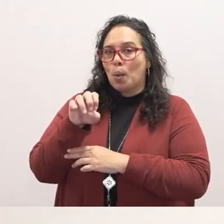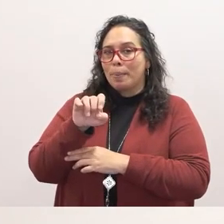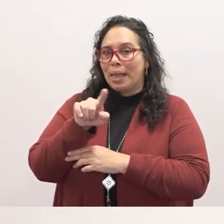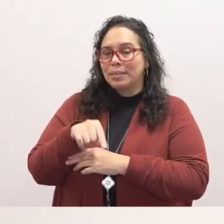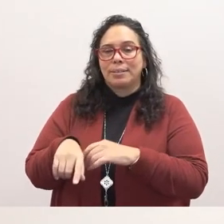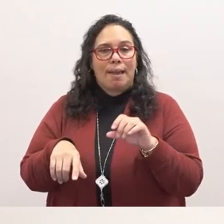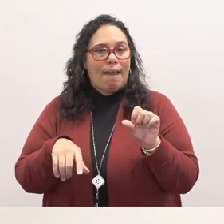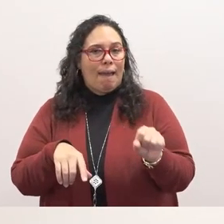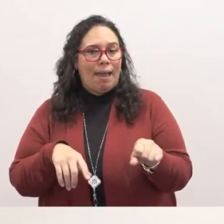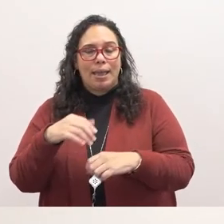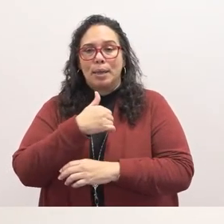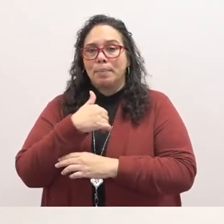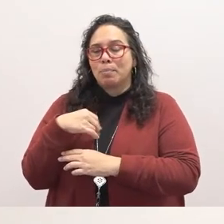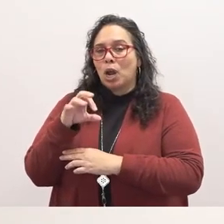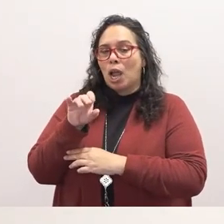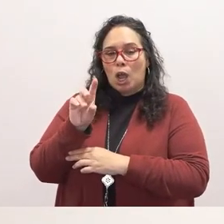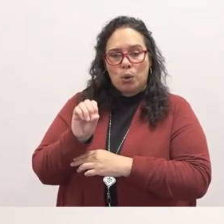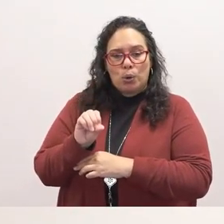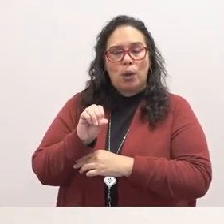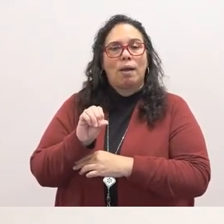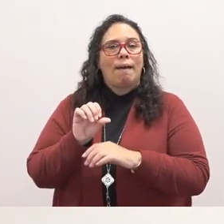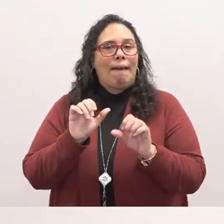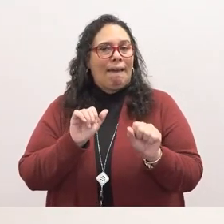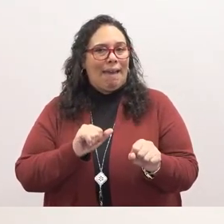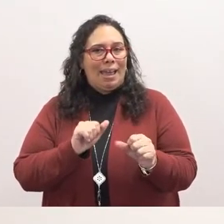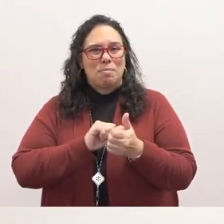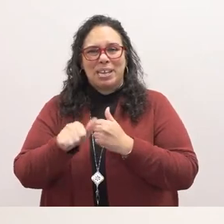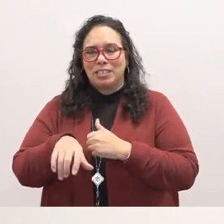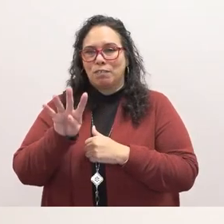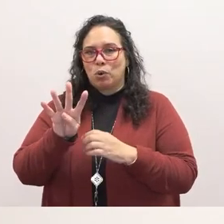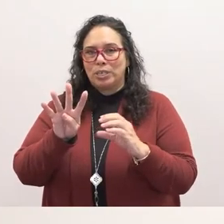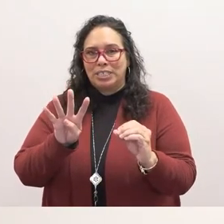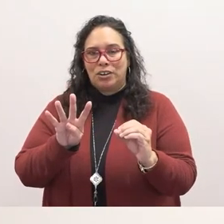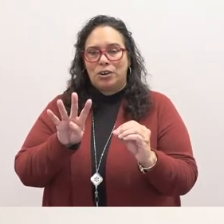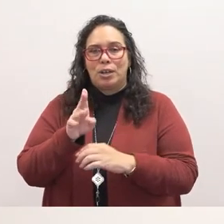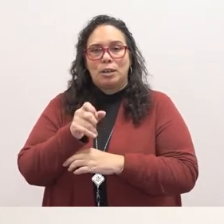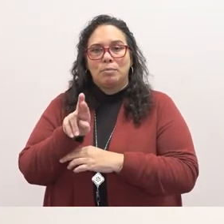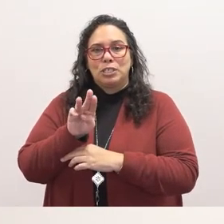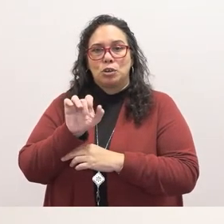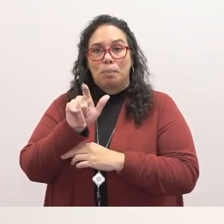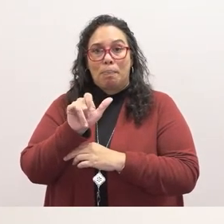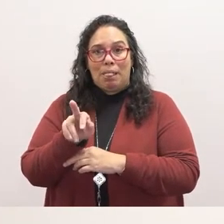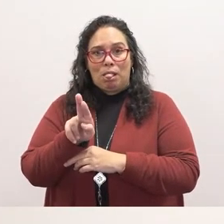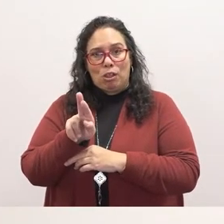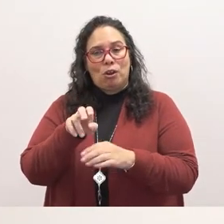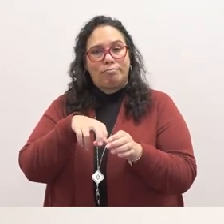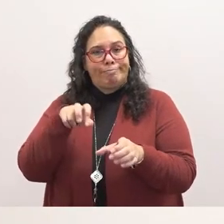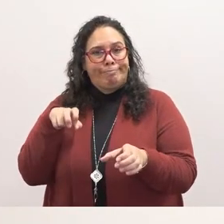Member Otto? Aye. So this passes 4-0 with Mr. Miller abstaining from the vote.